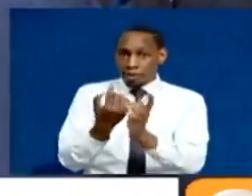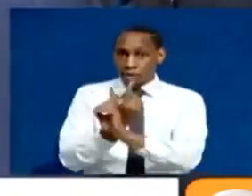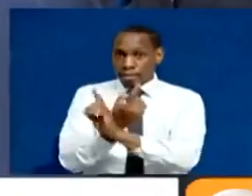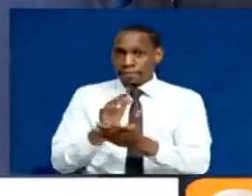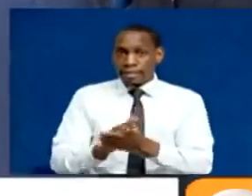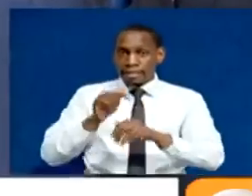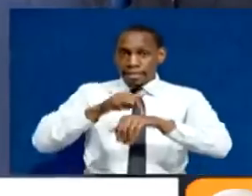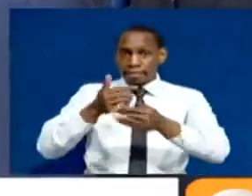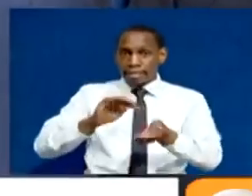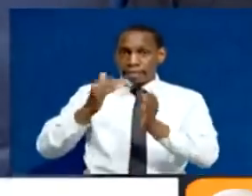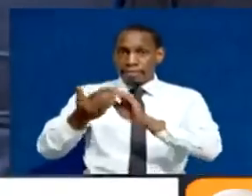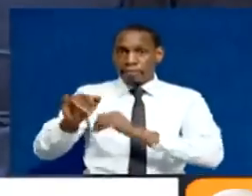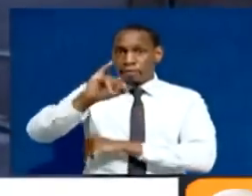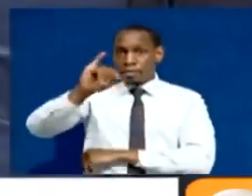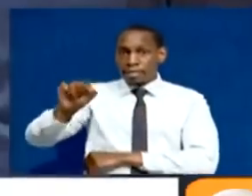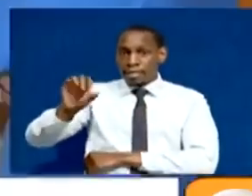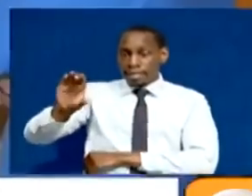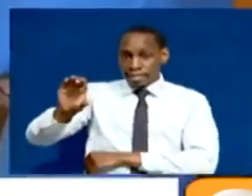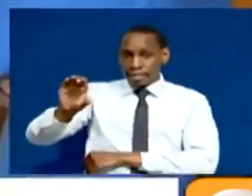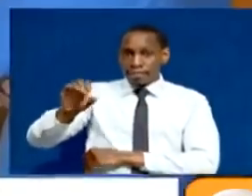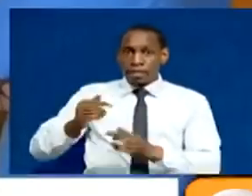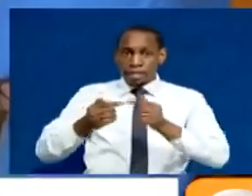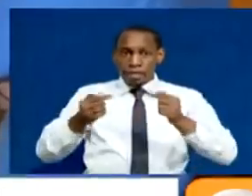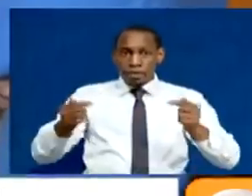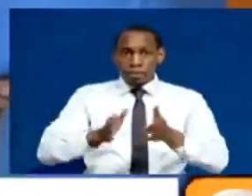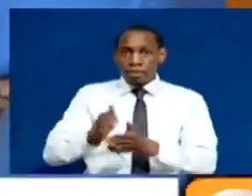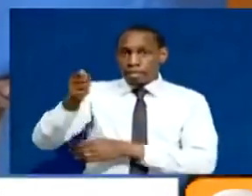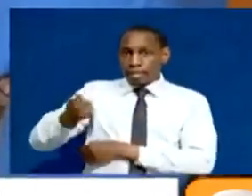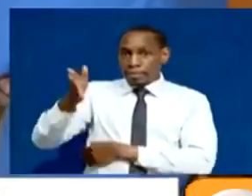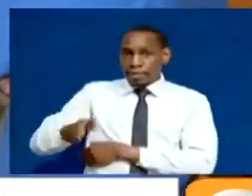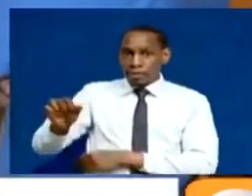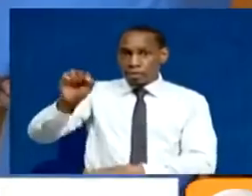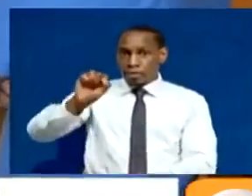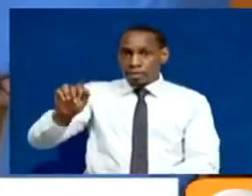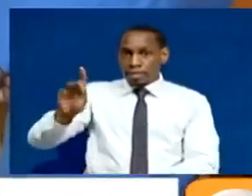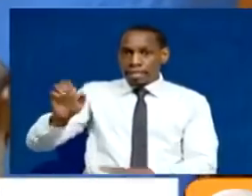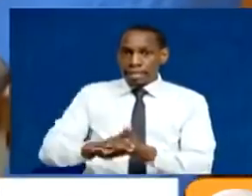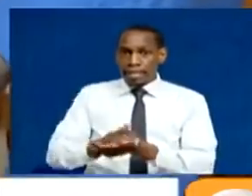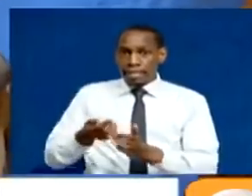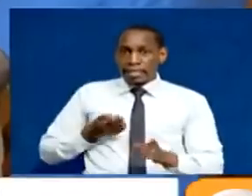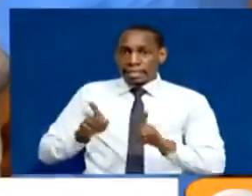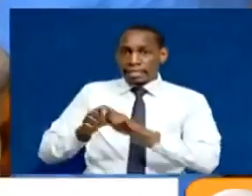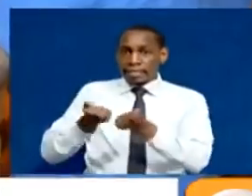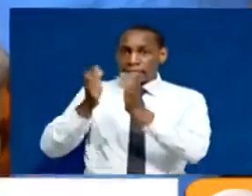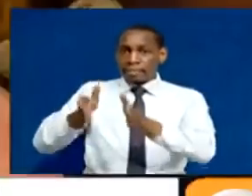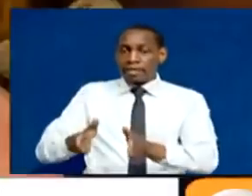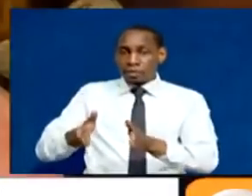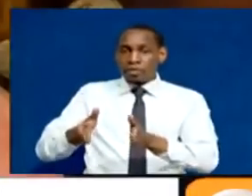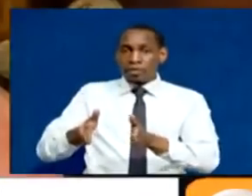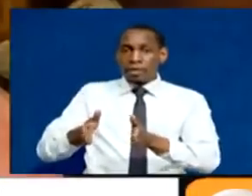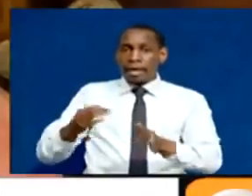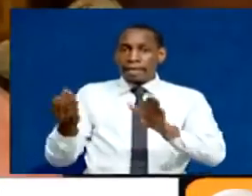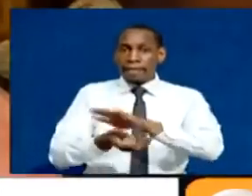application, this time round before the Judicial Service Commission, against Justice Sankale, Top Cohen's sister, Gabrielle Van